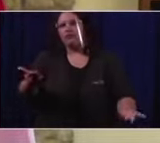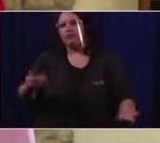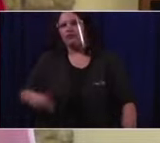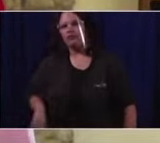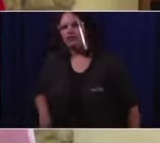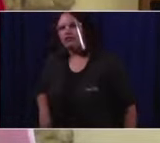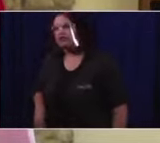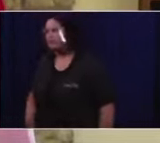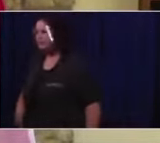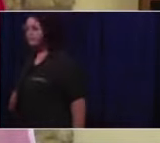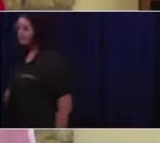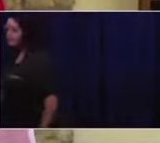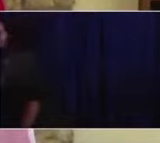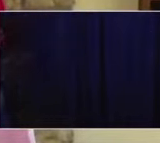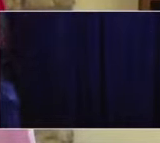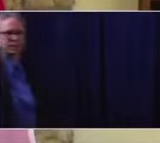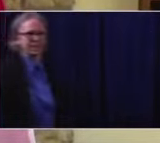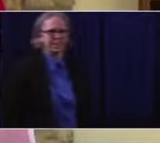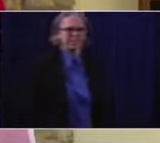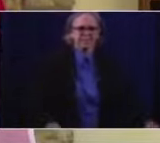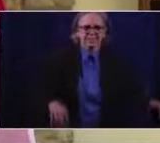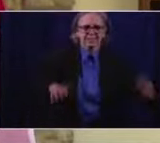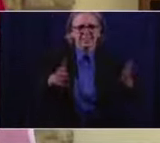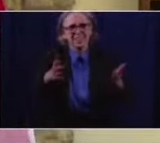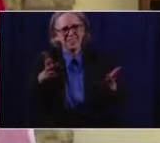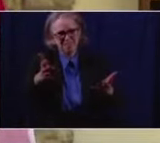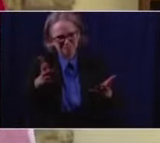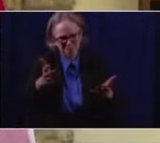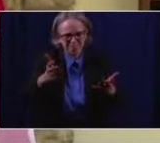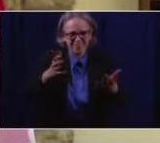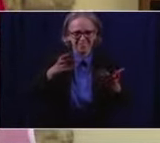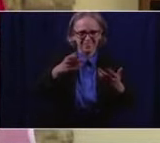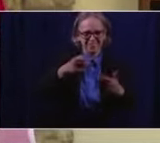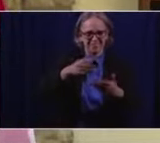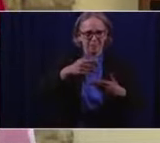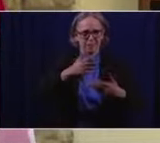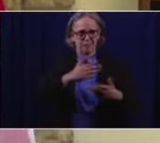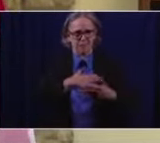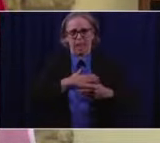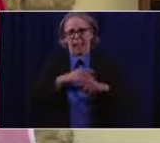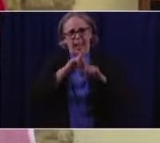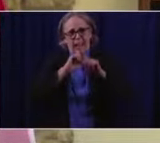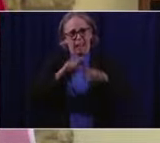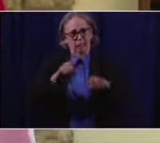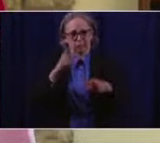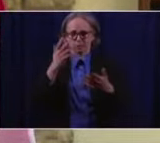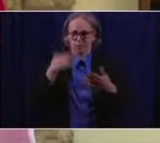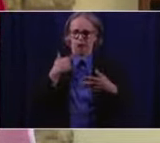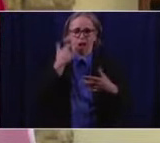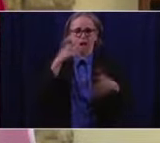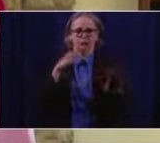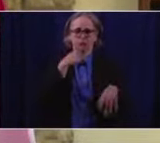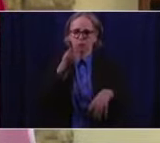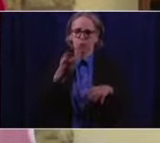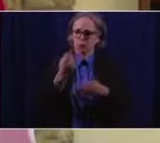was last week. I don't know that it's much different. We do know